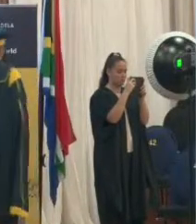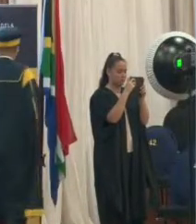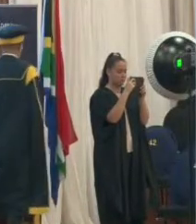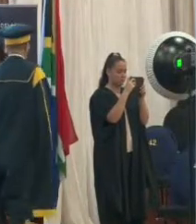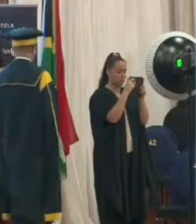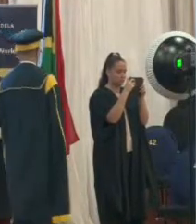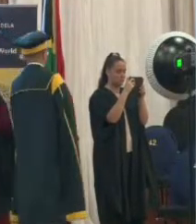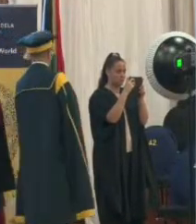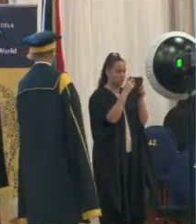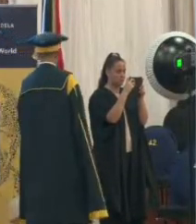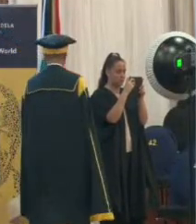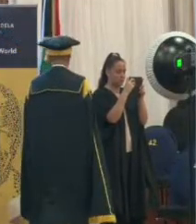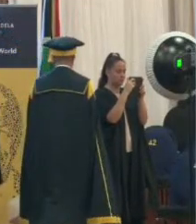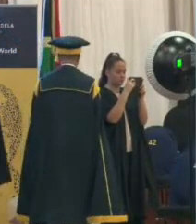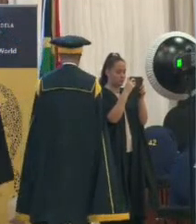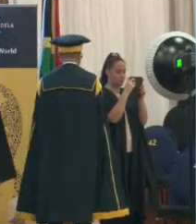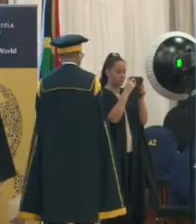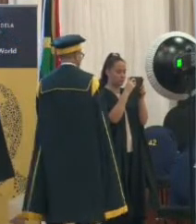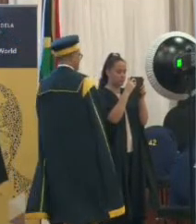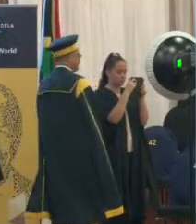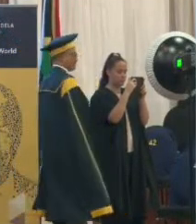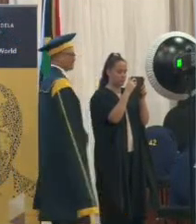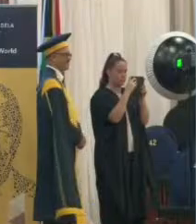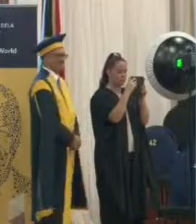Viokaz Huam.